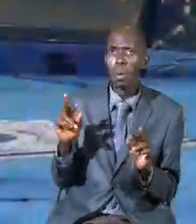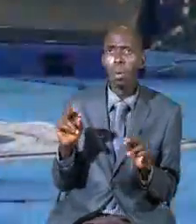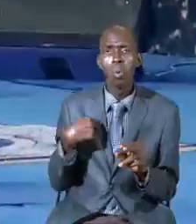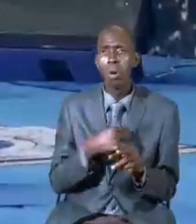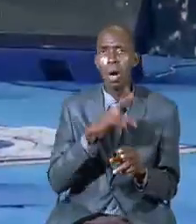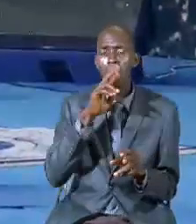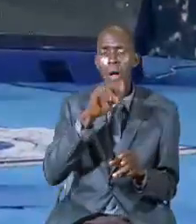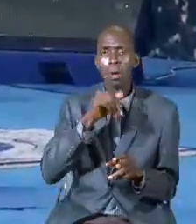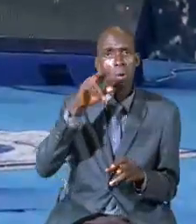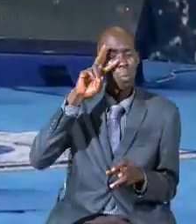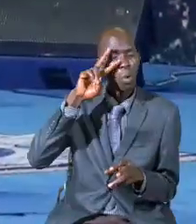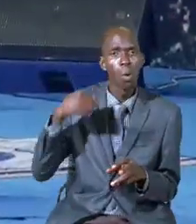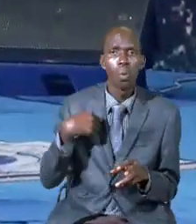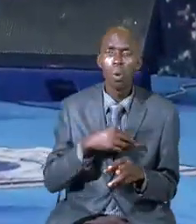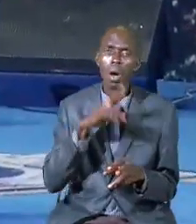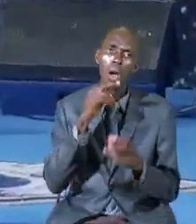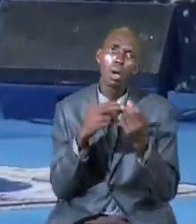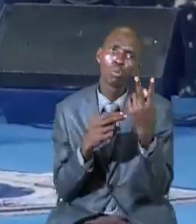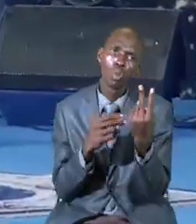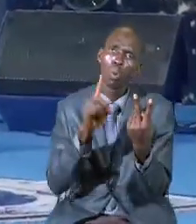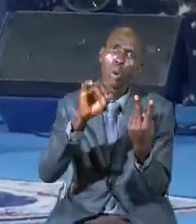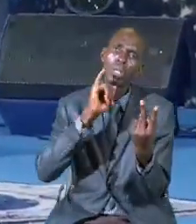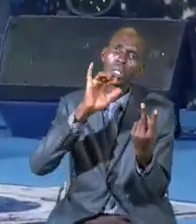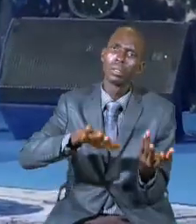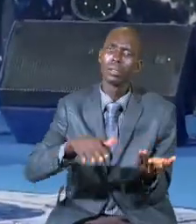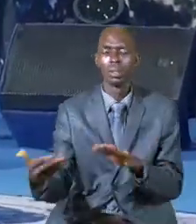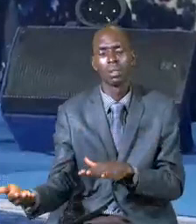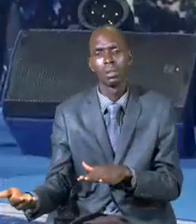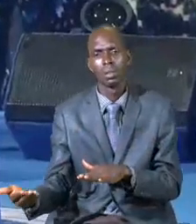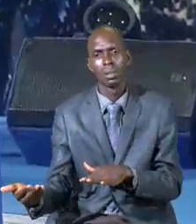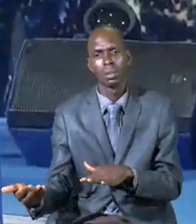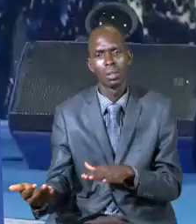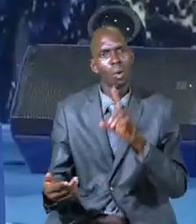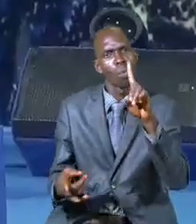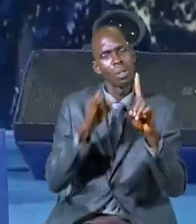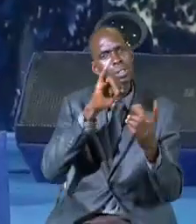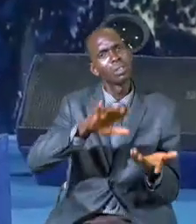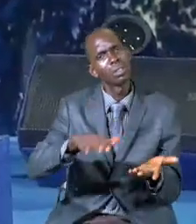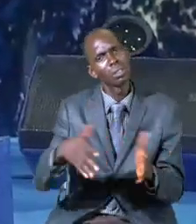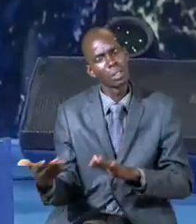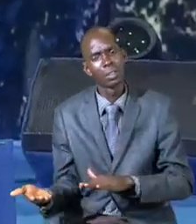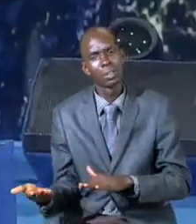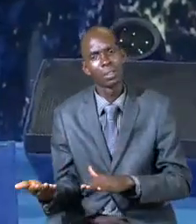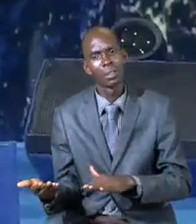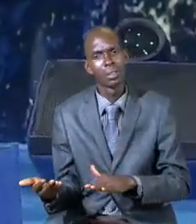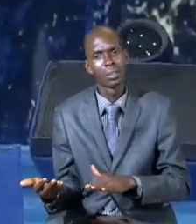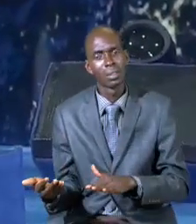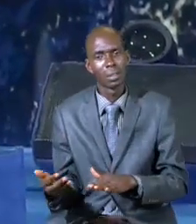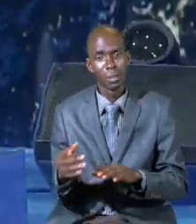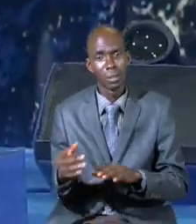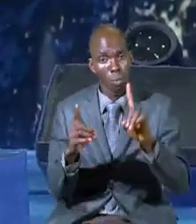We're 12. One is dead. One is dead. Was he dead?